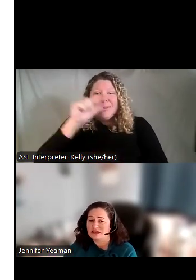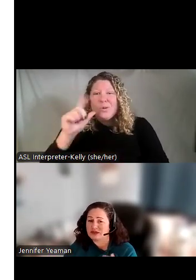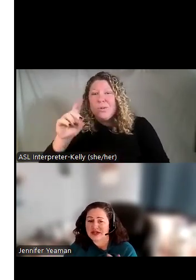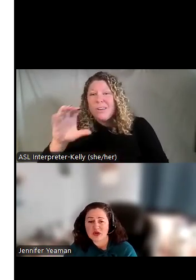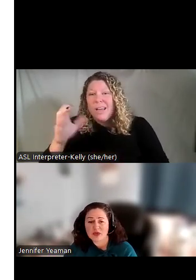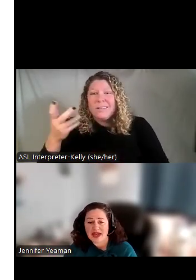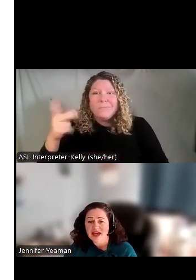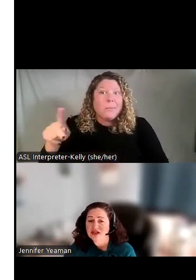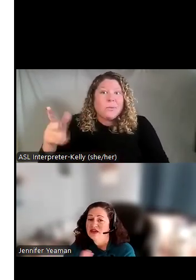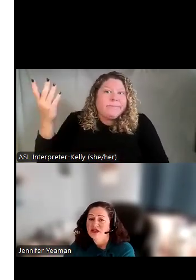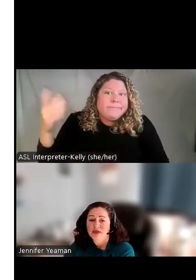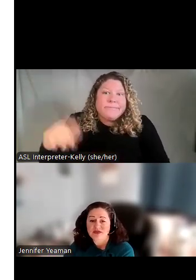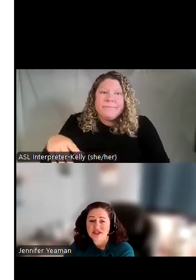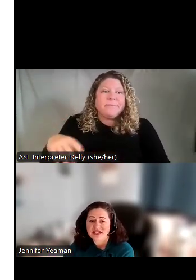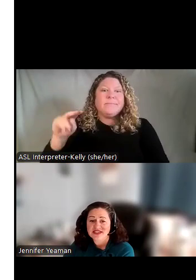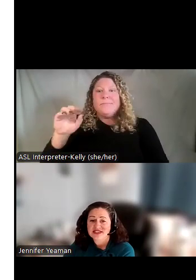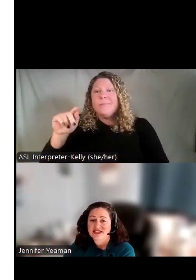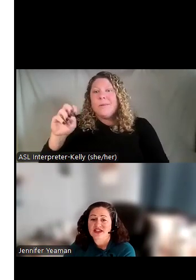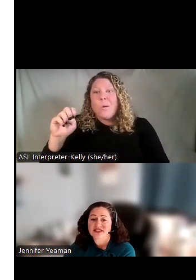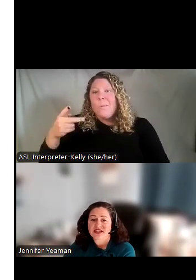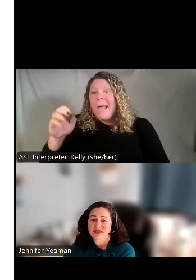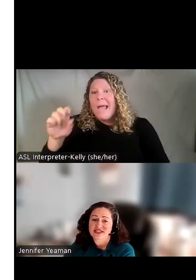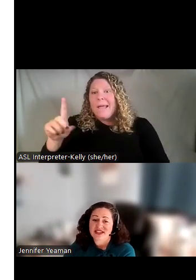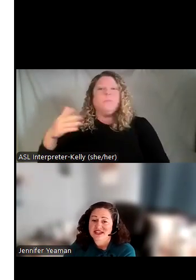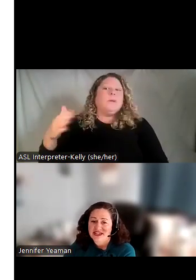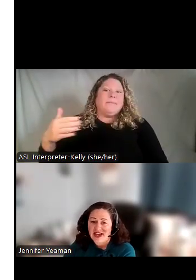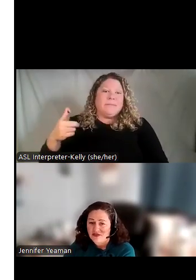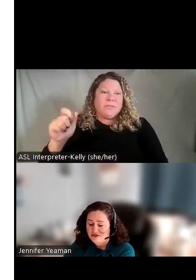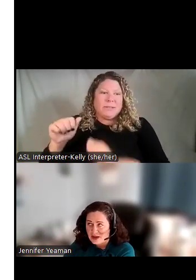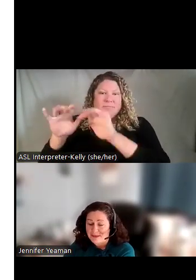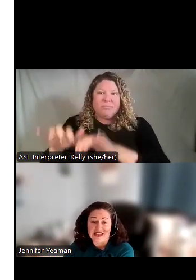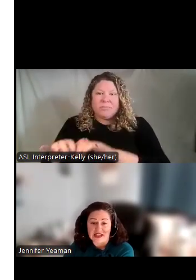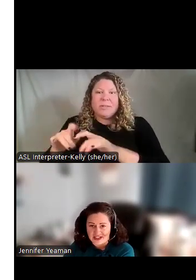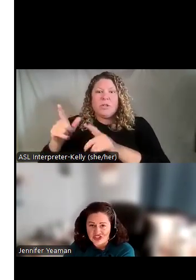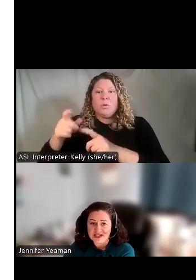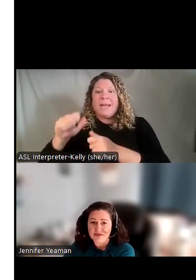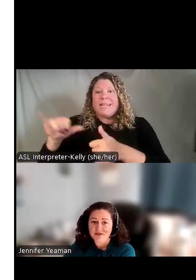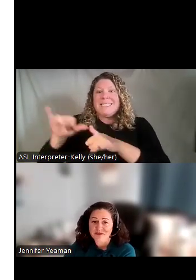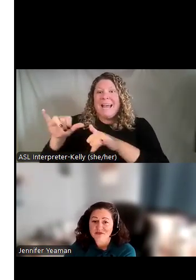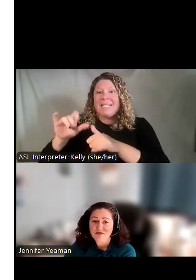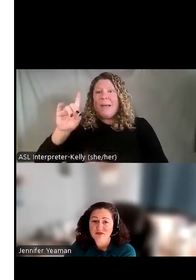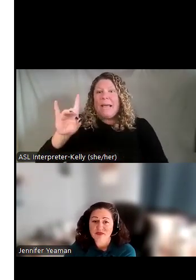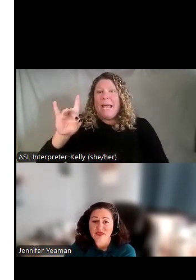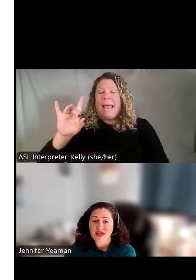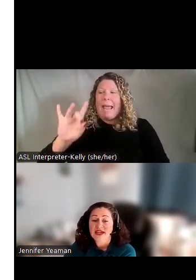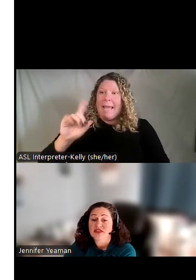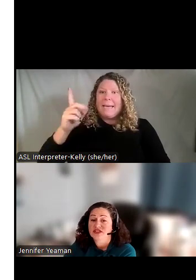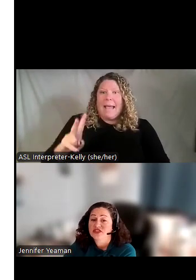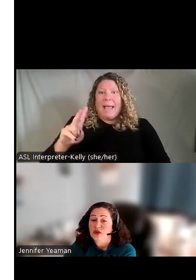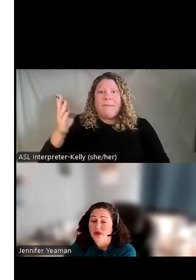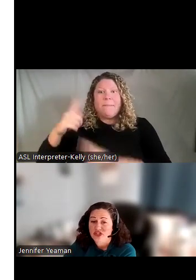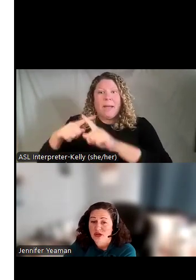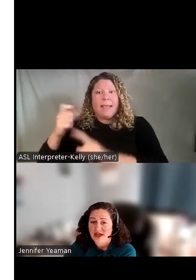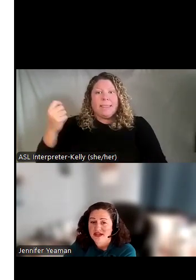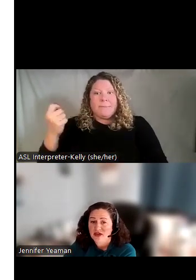PowerPoint, Notepad, whatever it is, as long as it can be sized 8.5 by 11 inches.